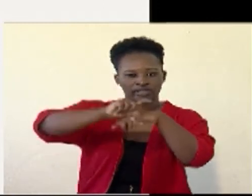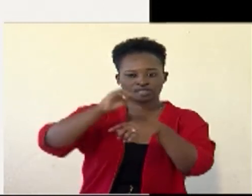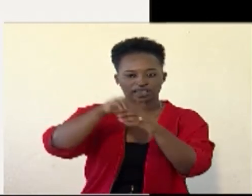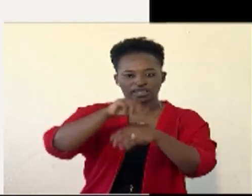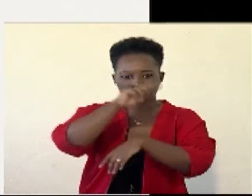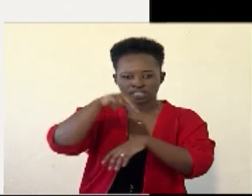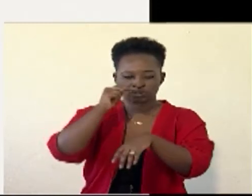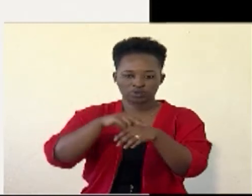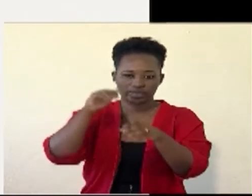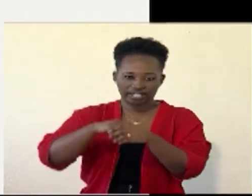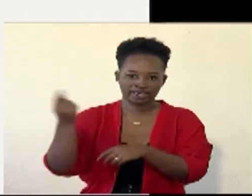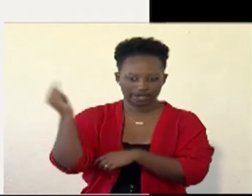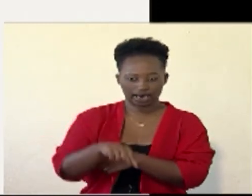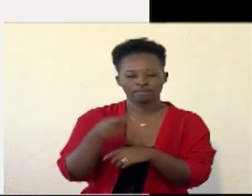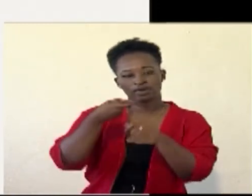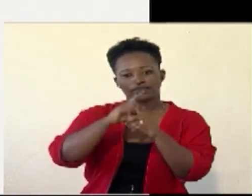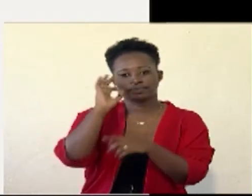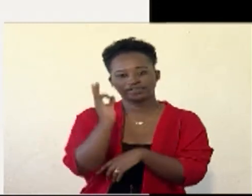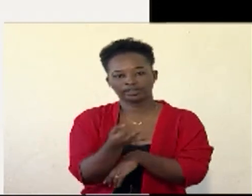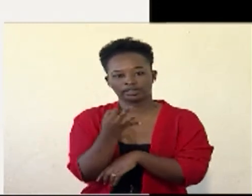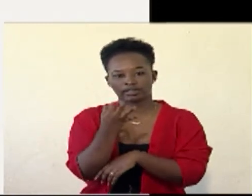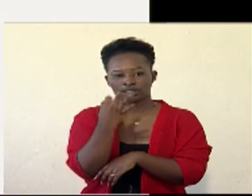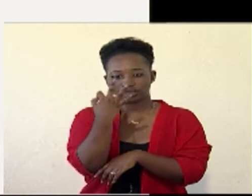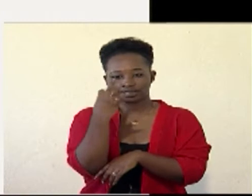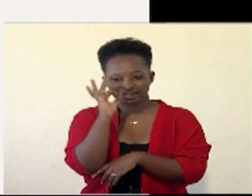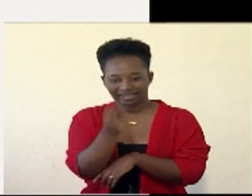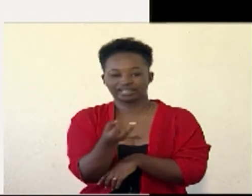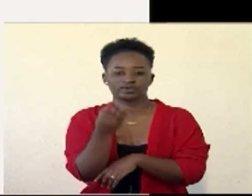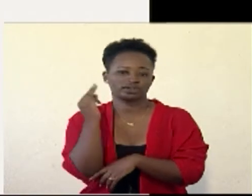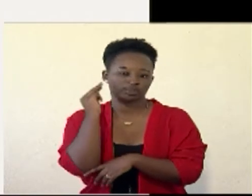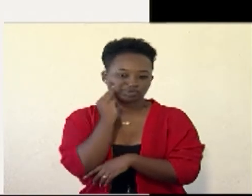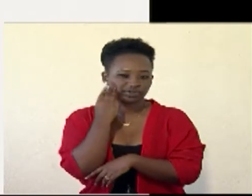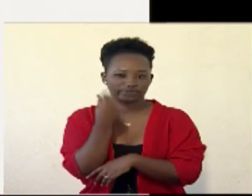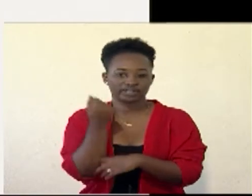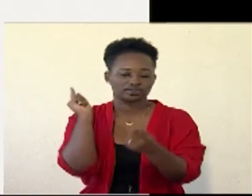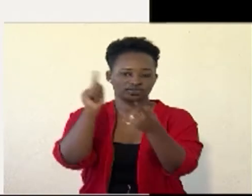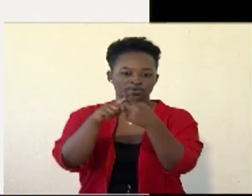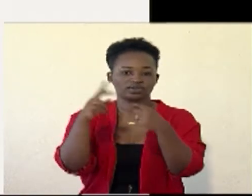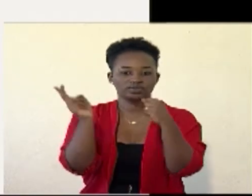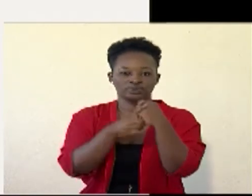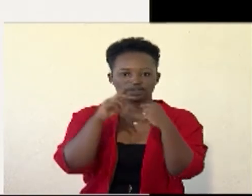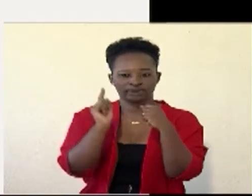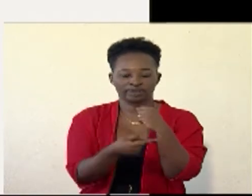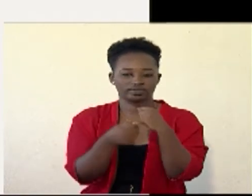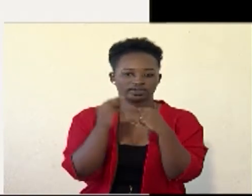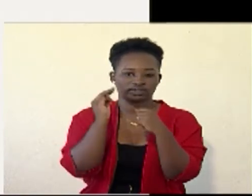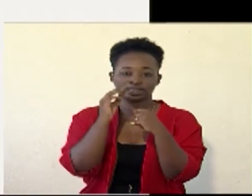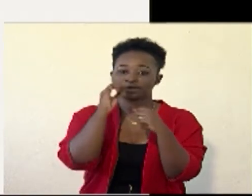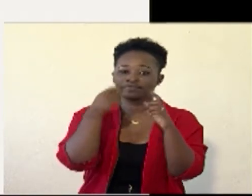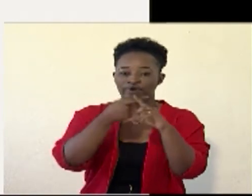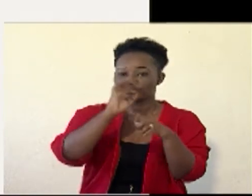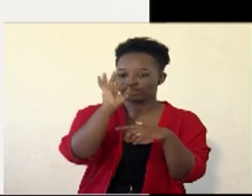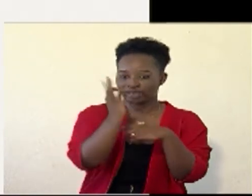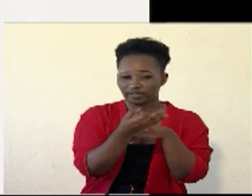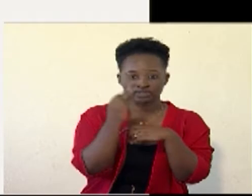national income from 300 million francs to 7,000, from 3,000